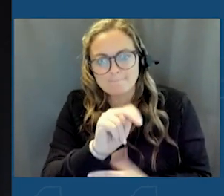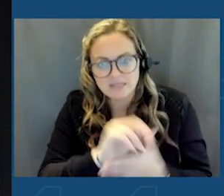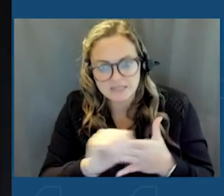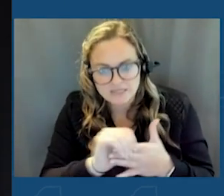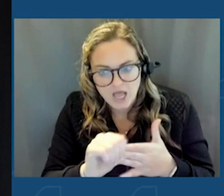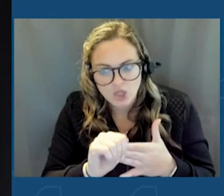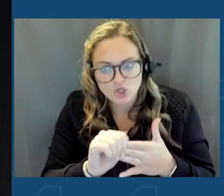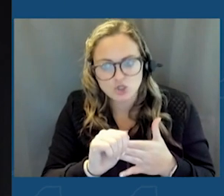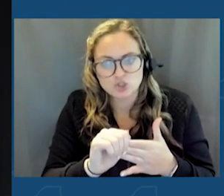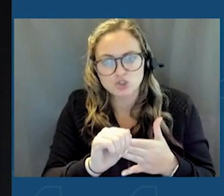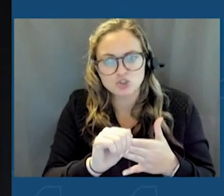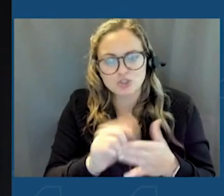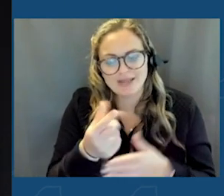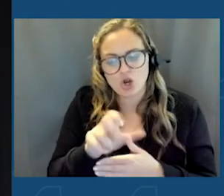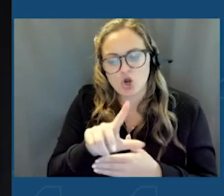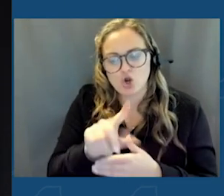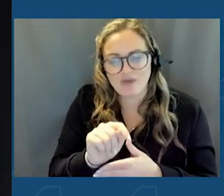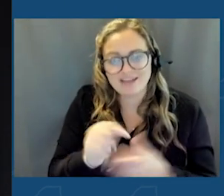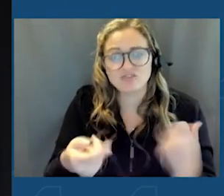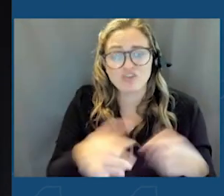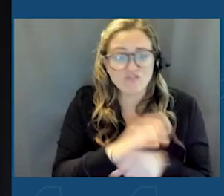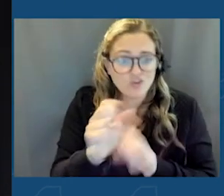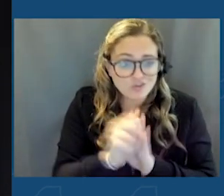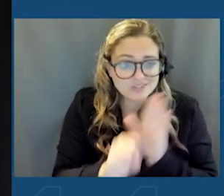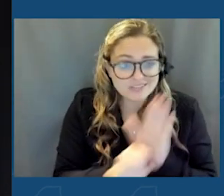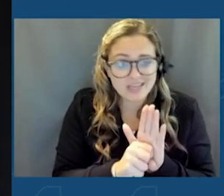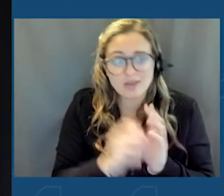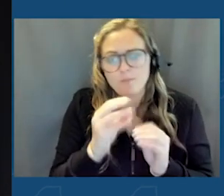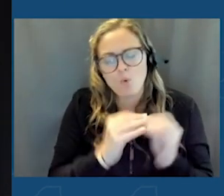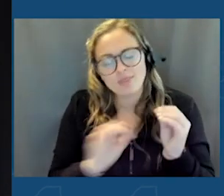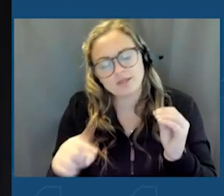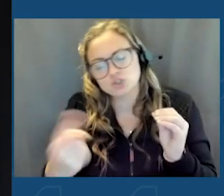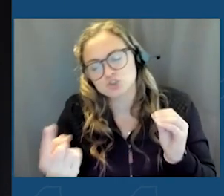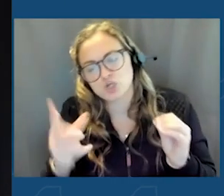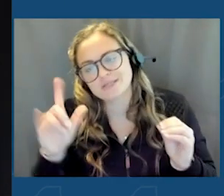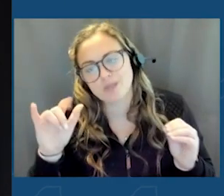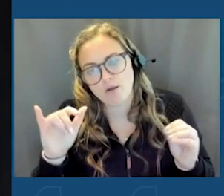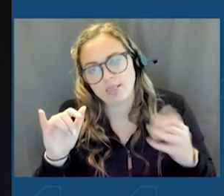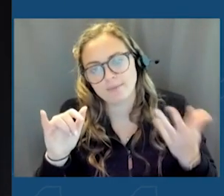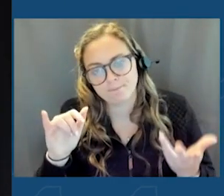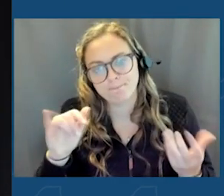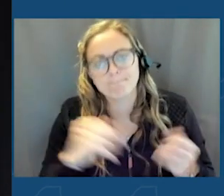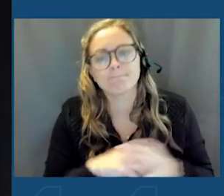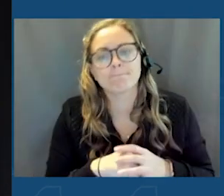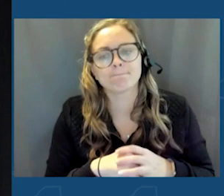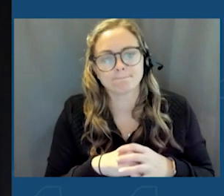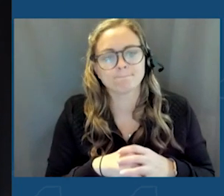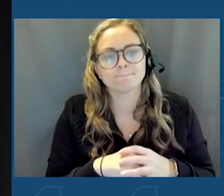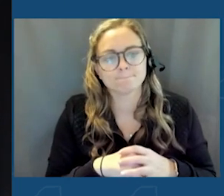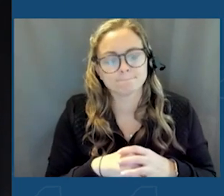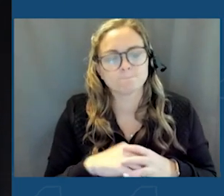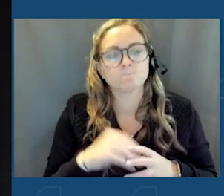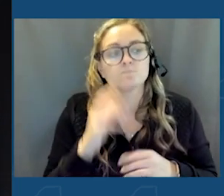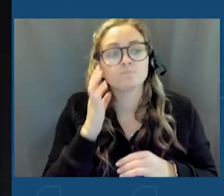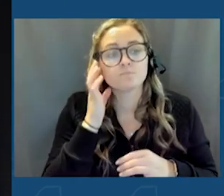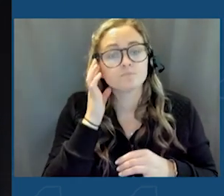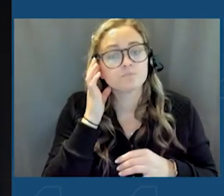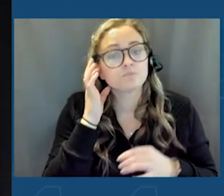announced statewide, so obviously beyond Long Island, Mr. County Executive.